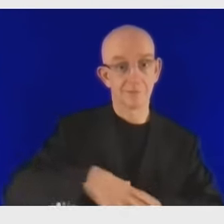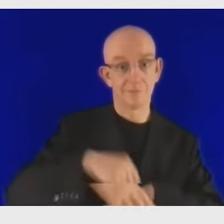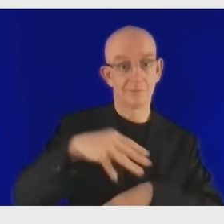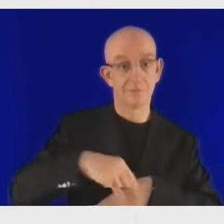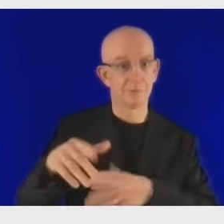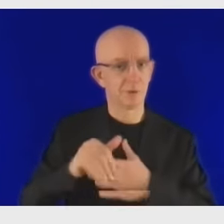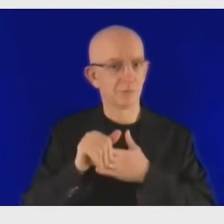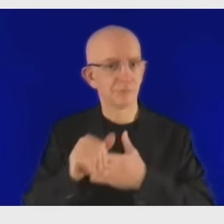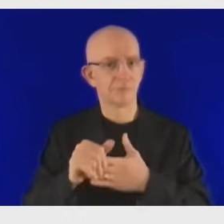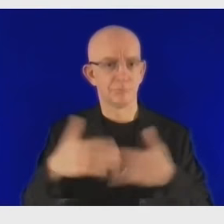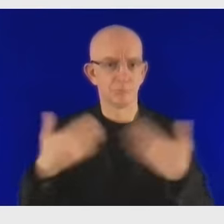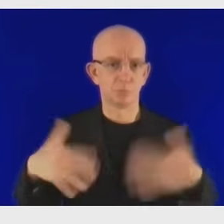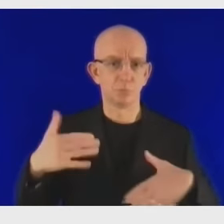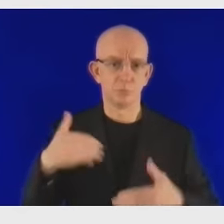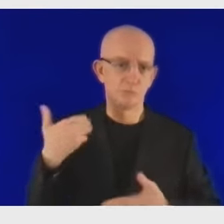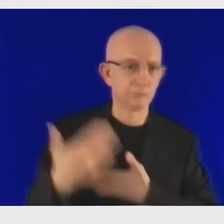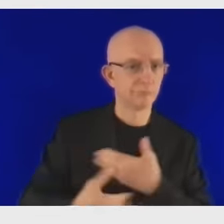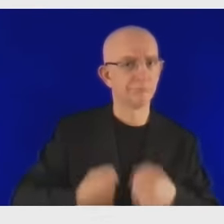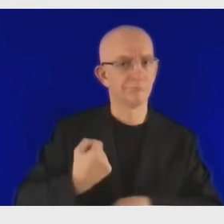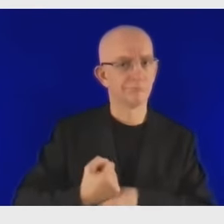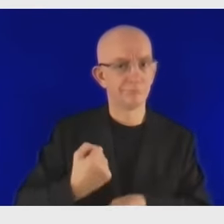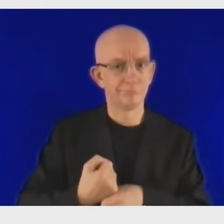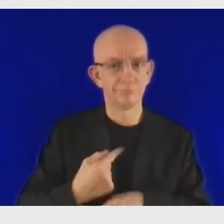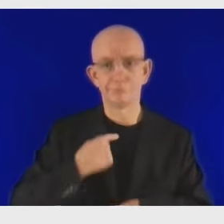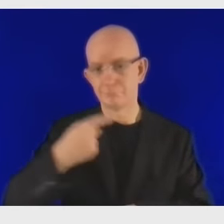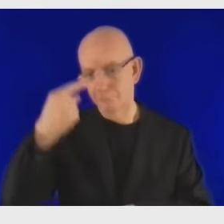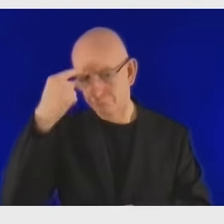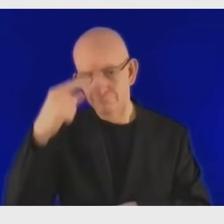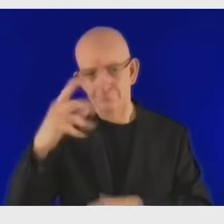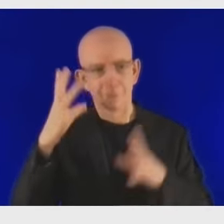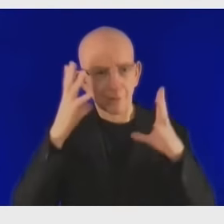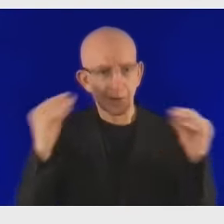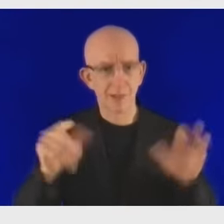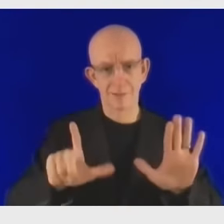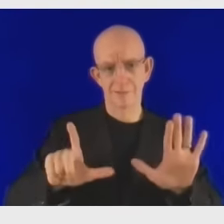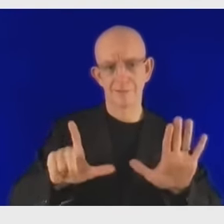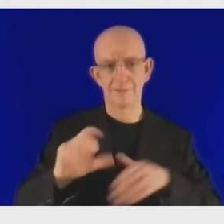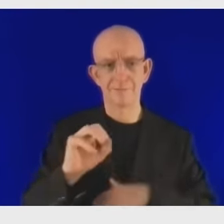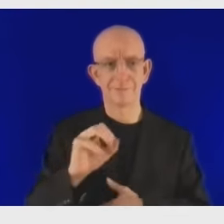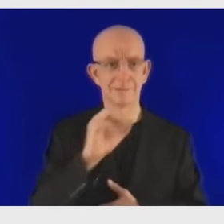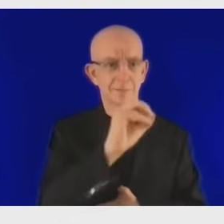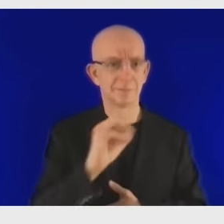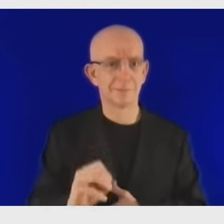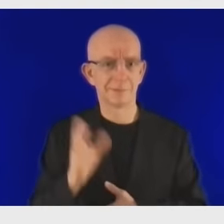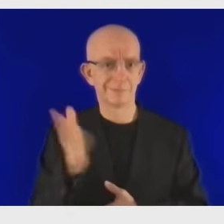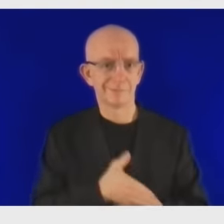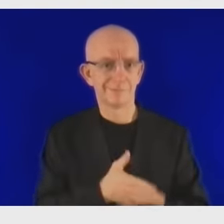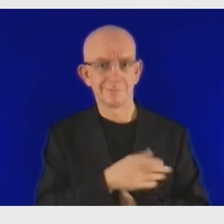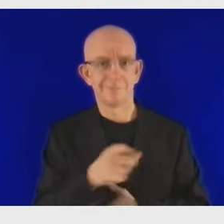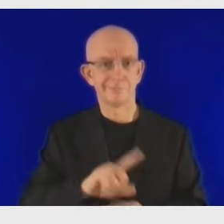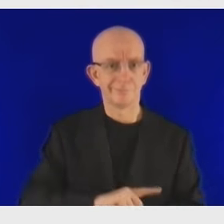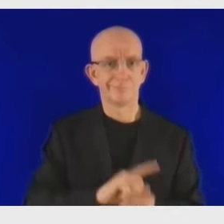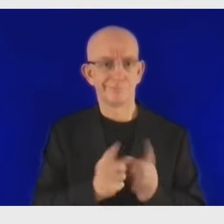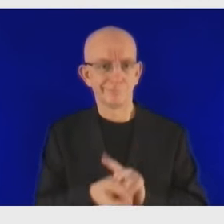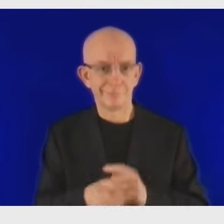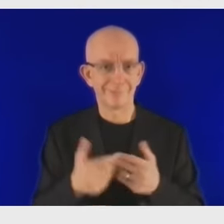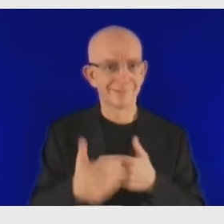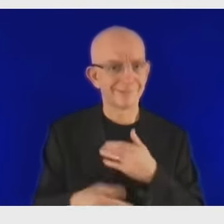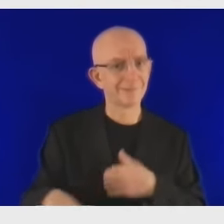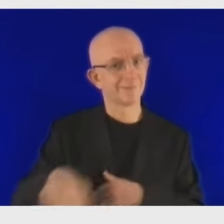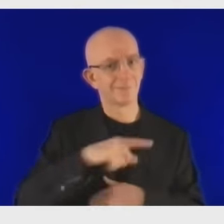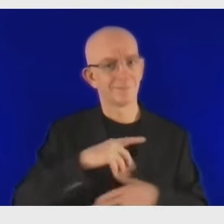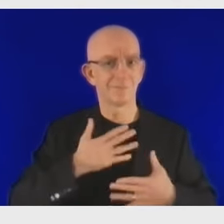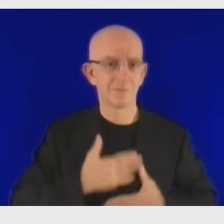raise our voices even further and to join forces to accelerate action. So today I'm really happy to co-host this